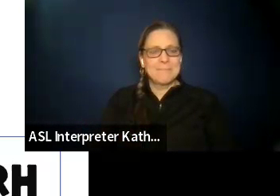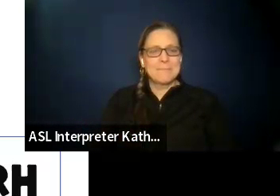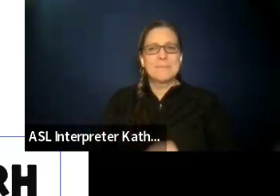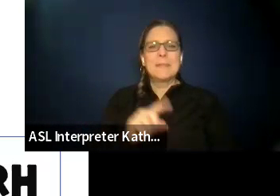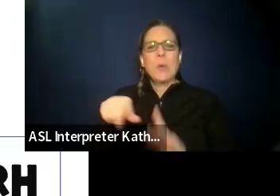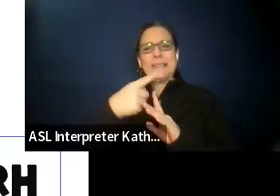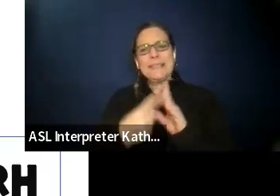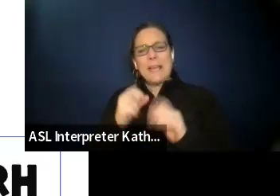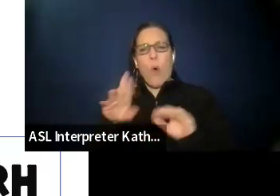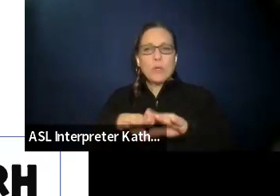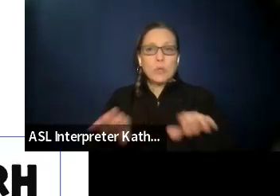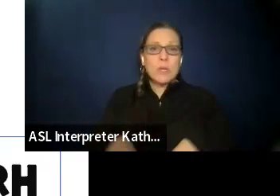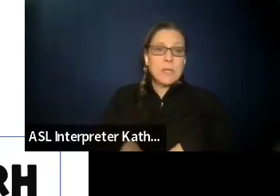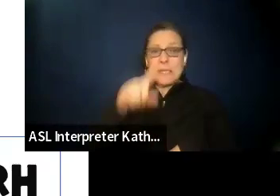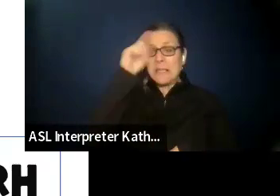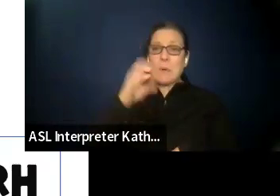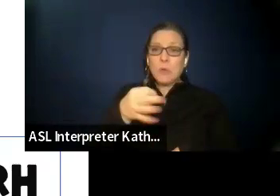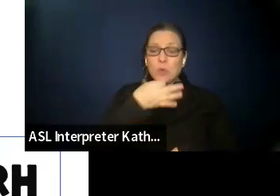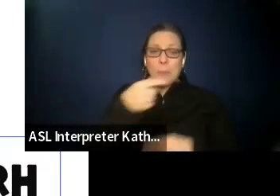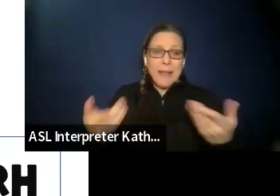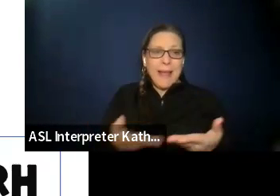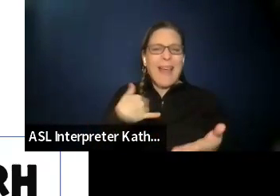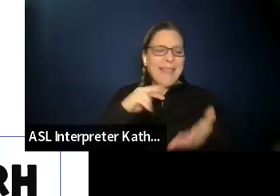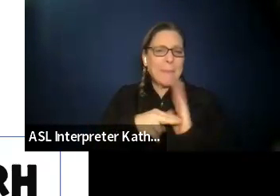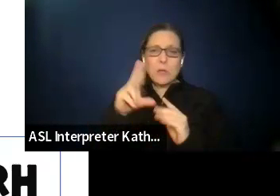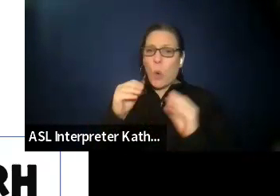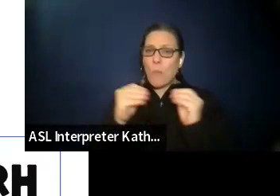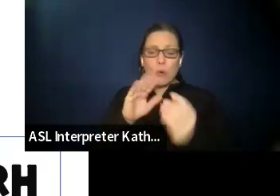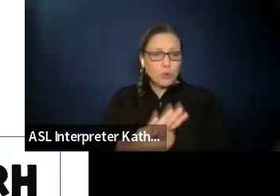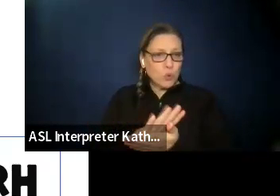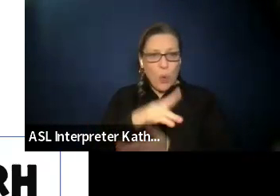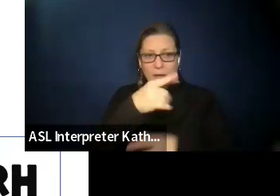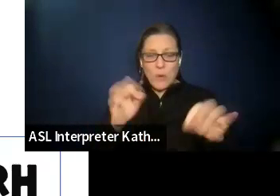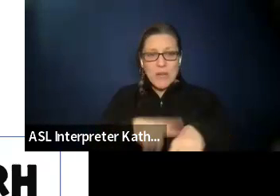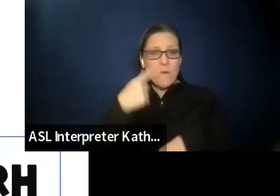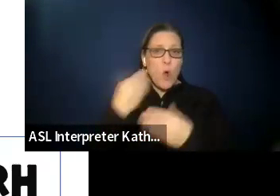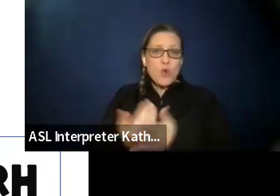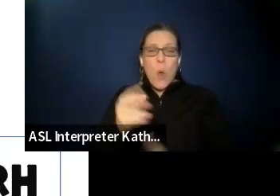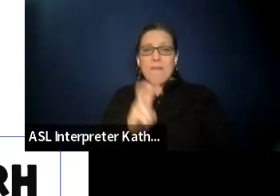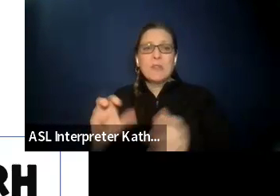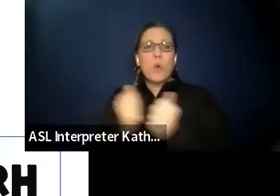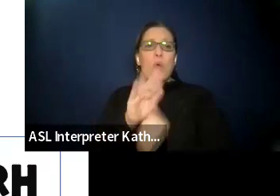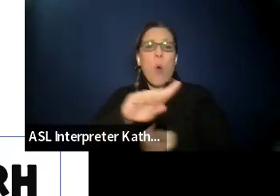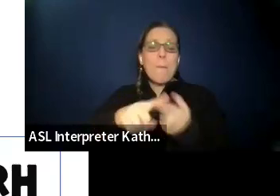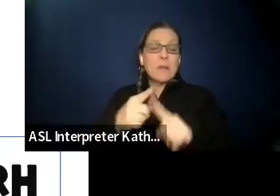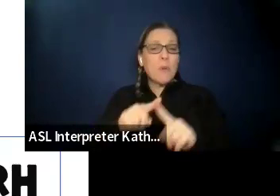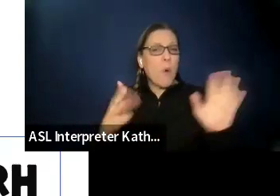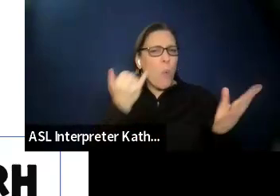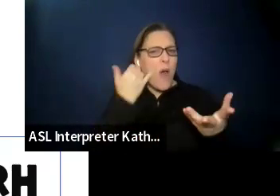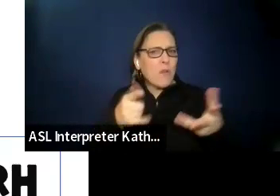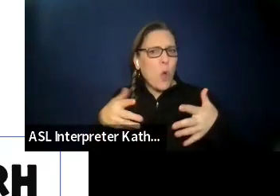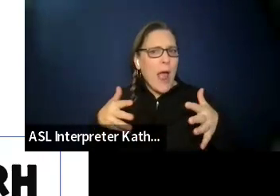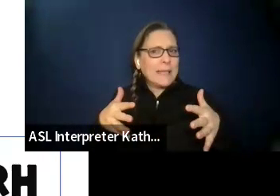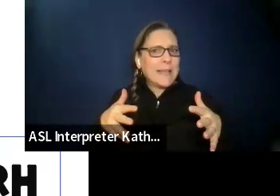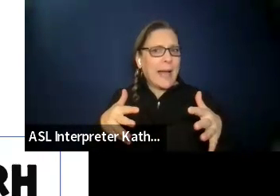Sink or swim. Summer is almost here, and that means no more school and free time for new adventures with your pals. But what if your anxiety gets in